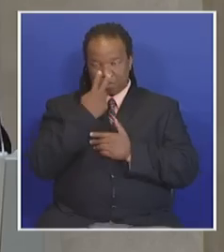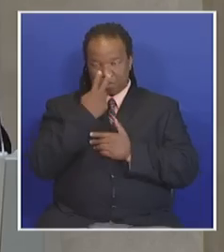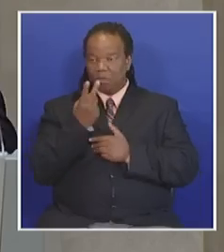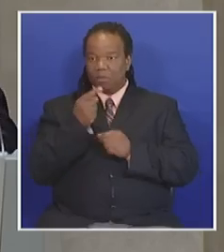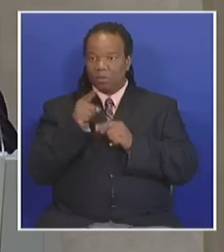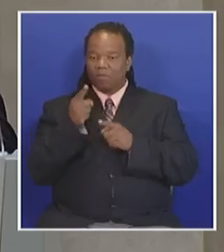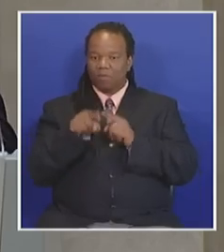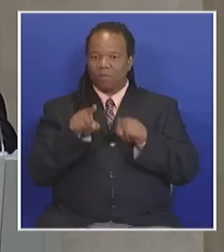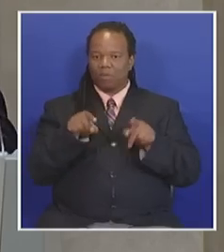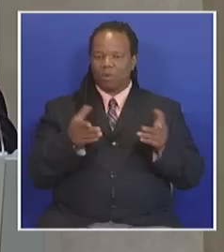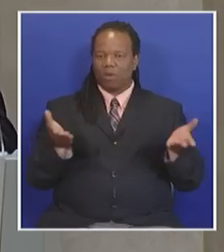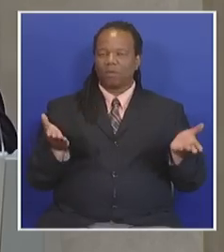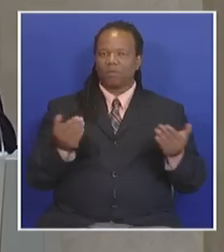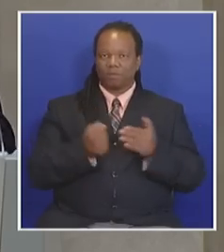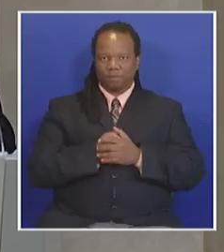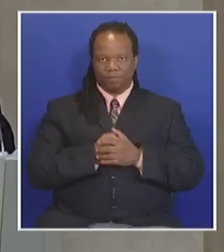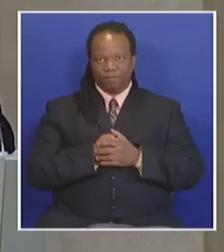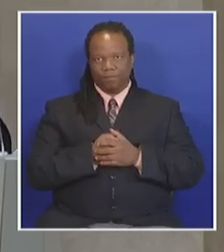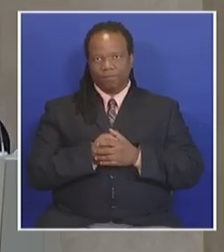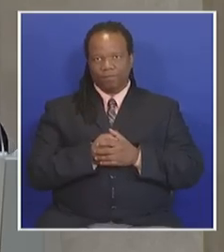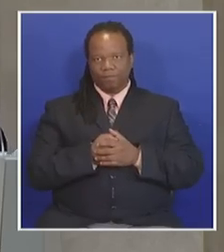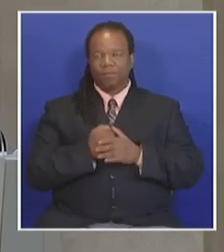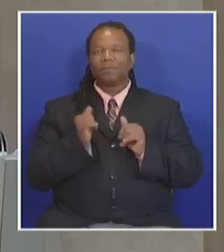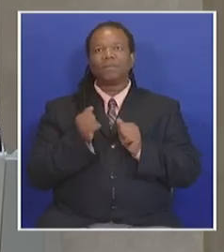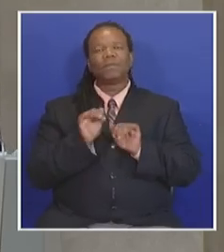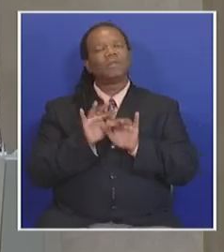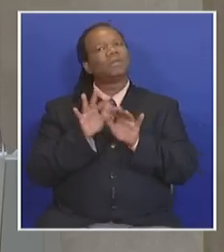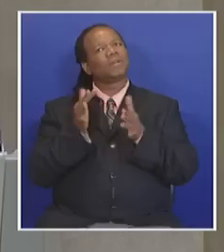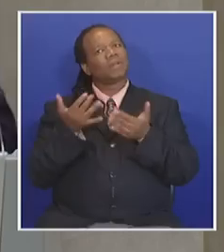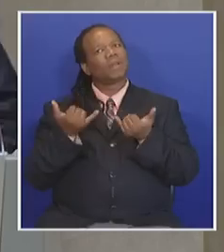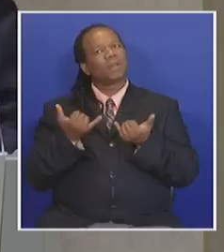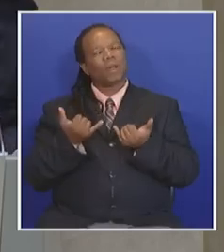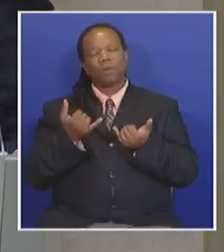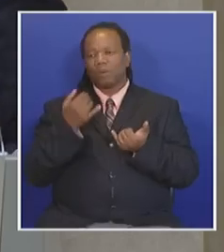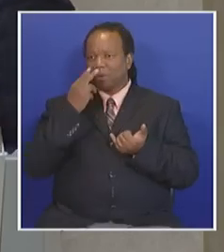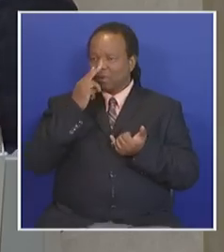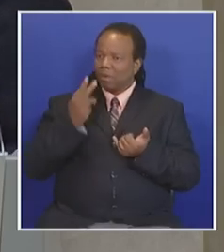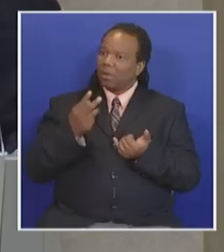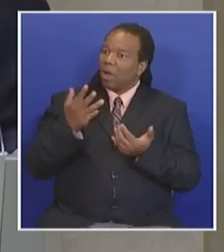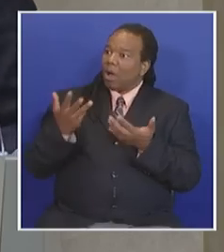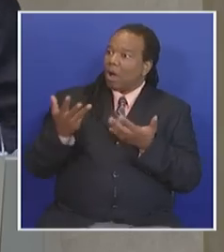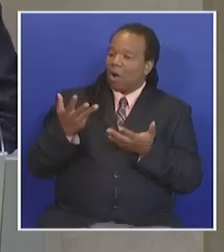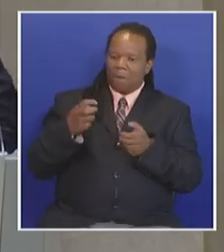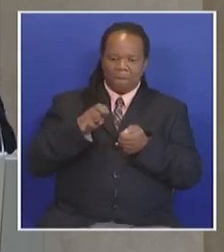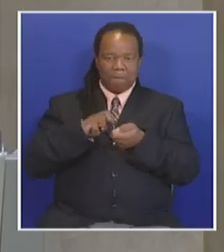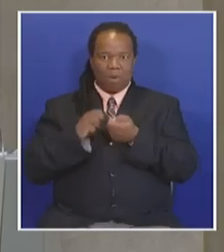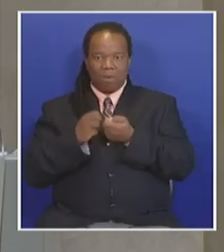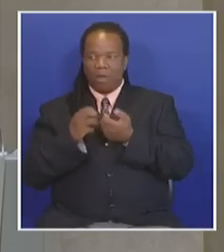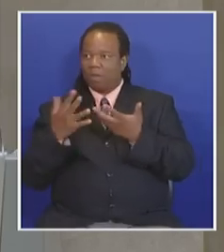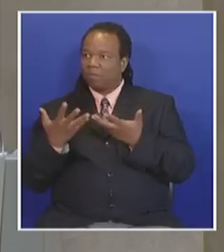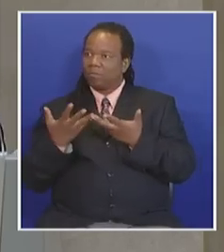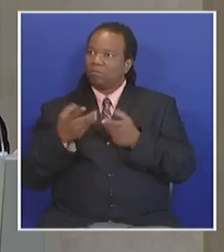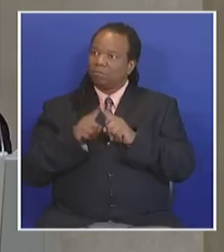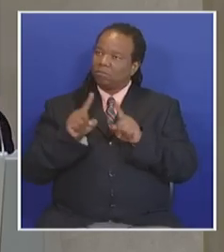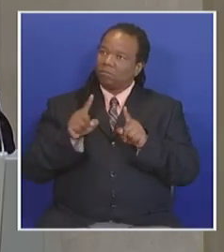forms. Clearly, it is a matter requiring an integrated response from both state